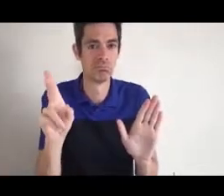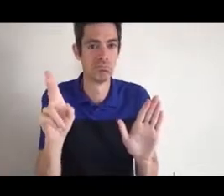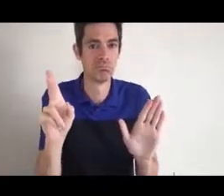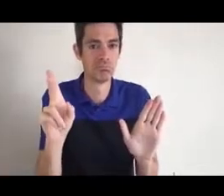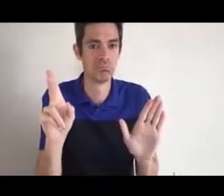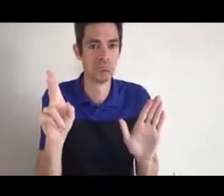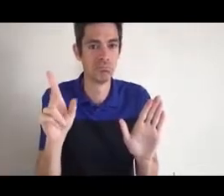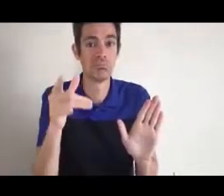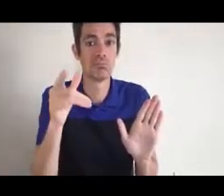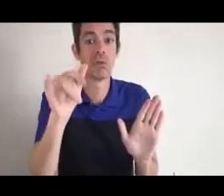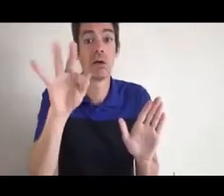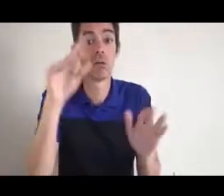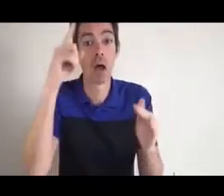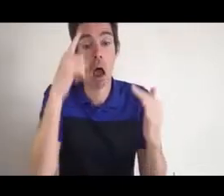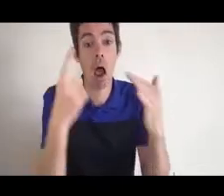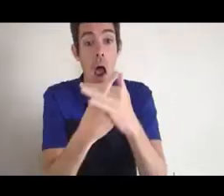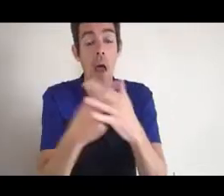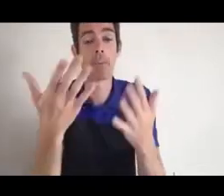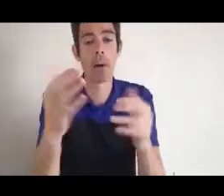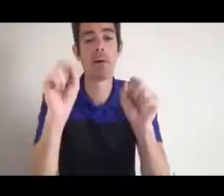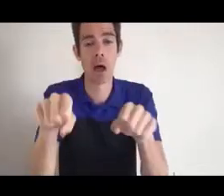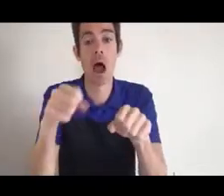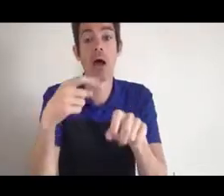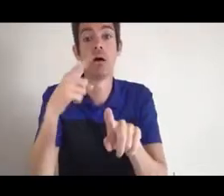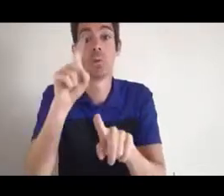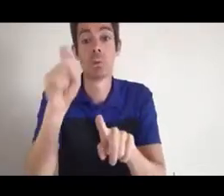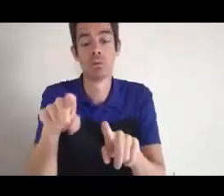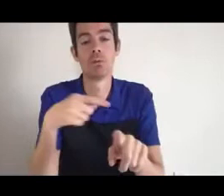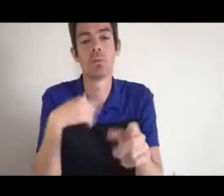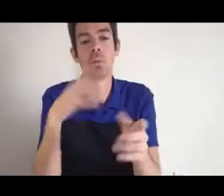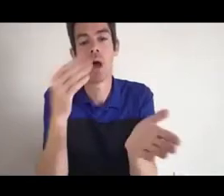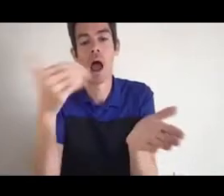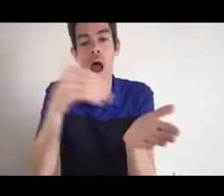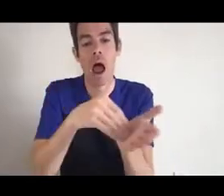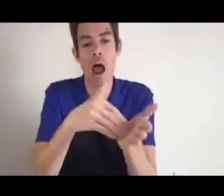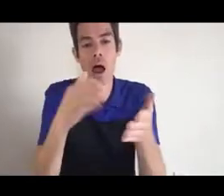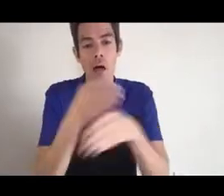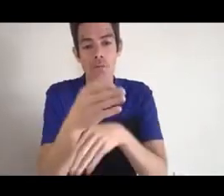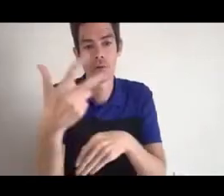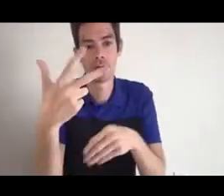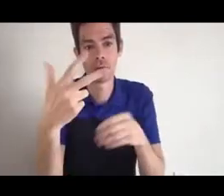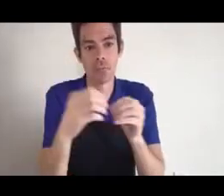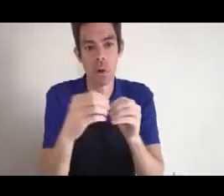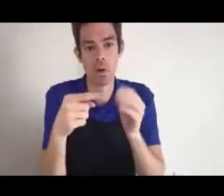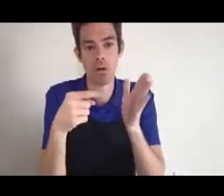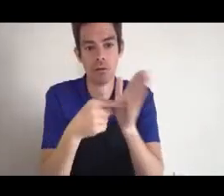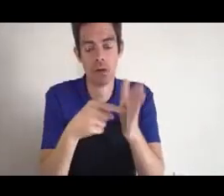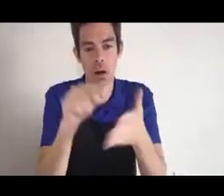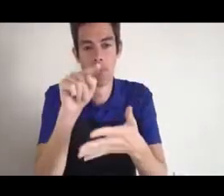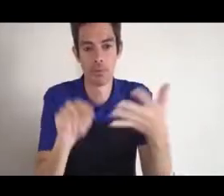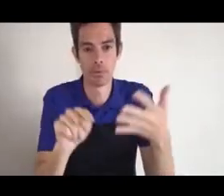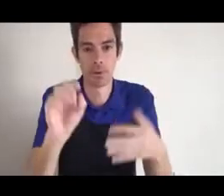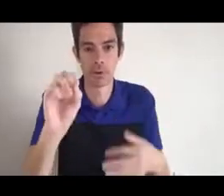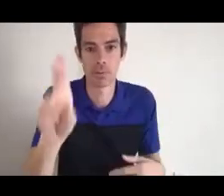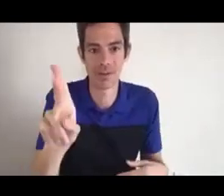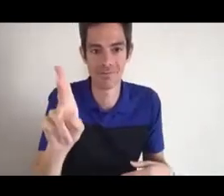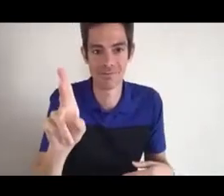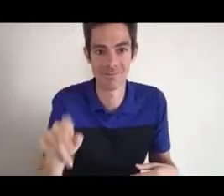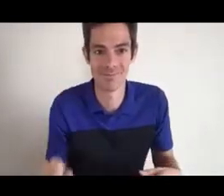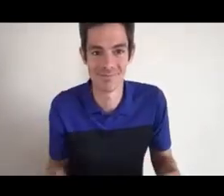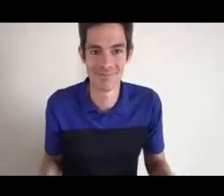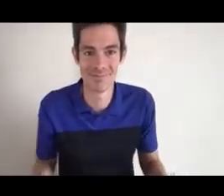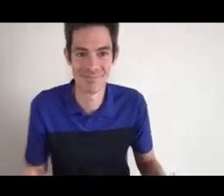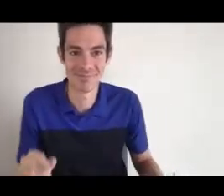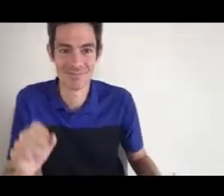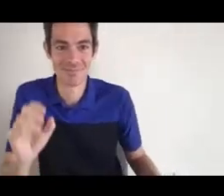We're all set? Okay. If you do have a question that comes up, I'll give you some time after these last